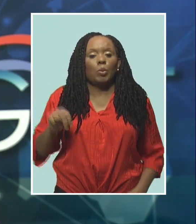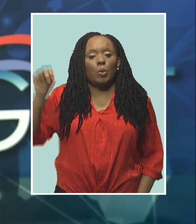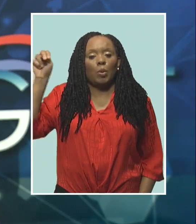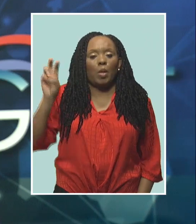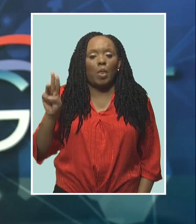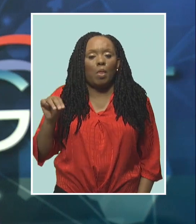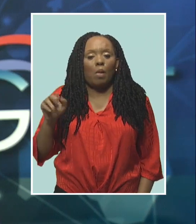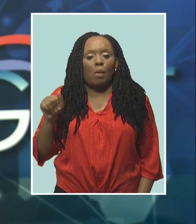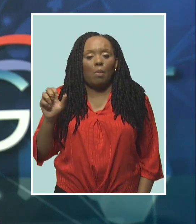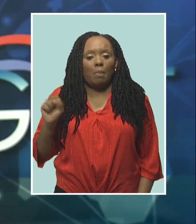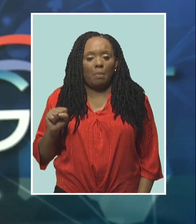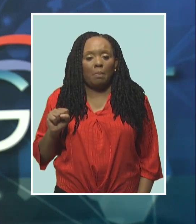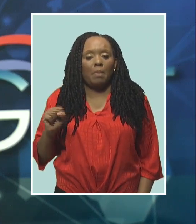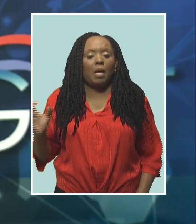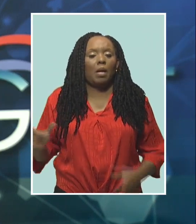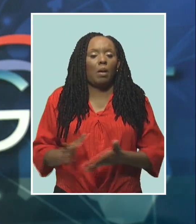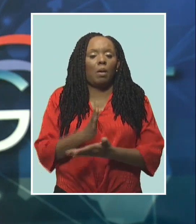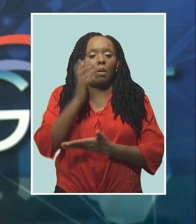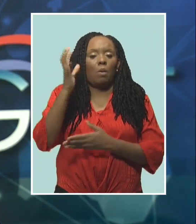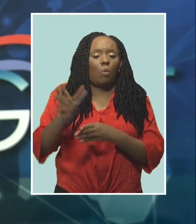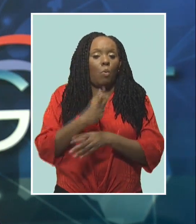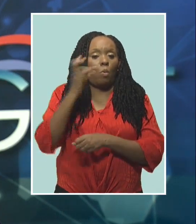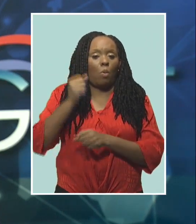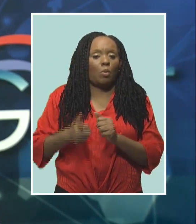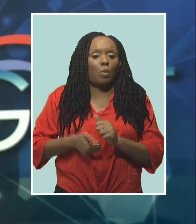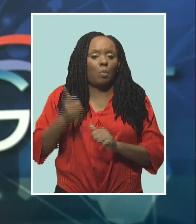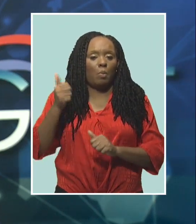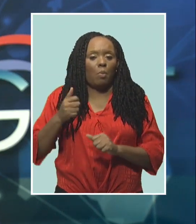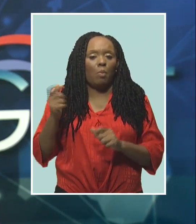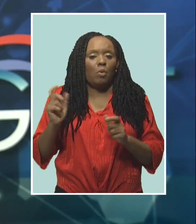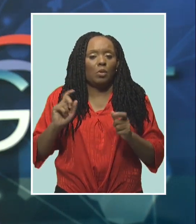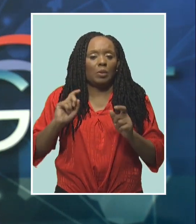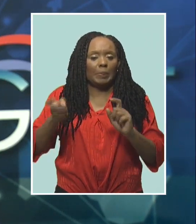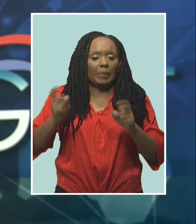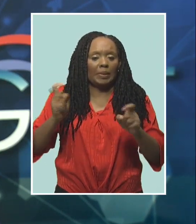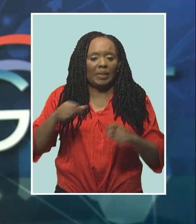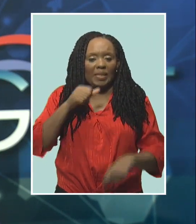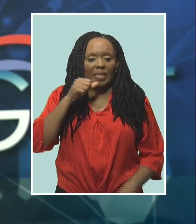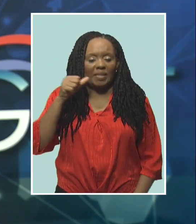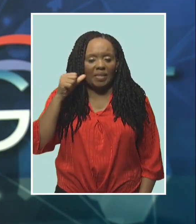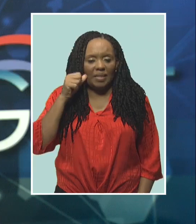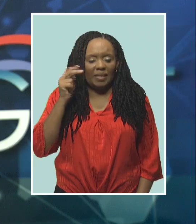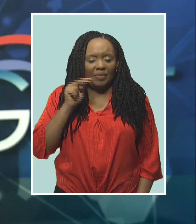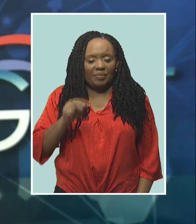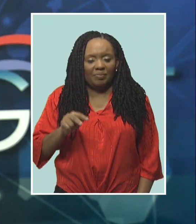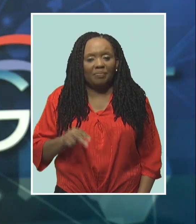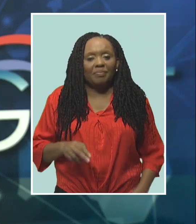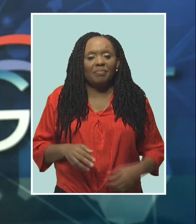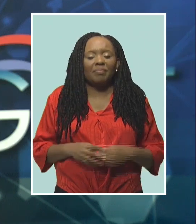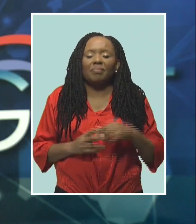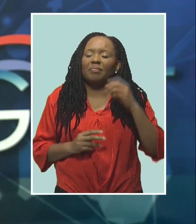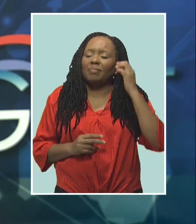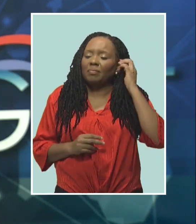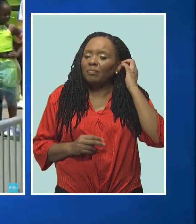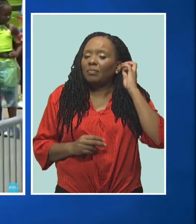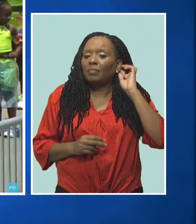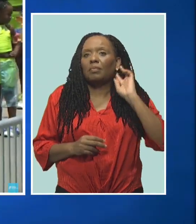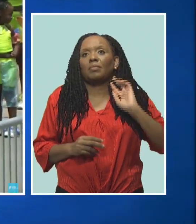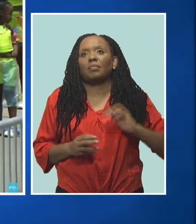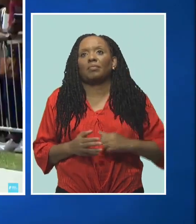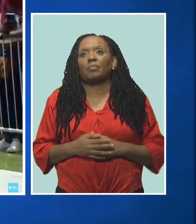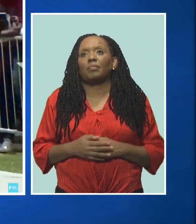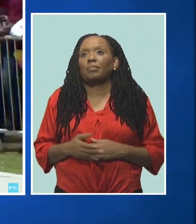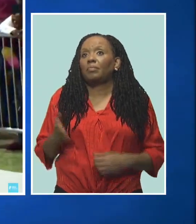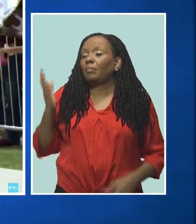lion's share of prizes for yesterday's parade. Rianne Phillips caught up with the winning team and filed this report.